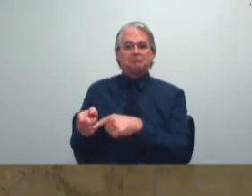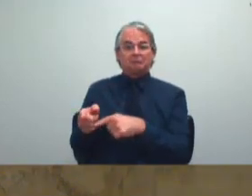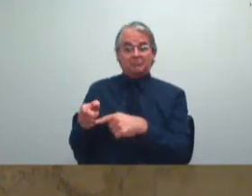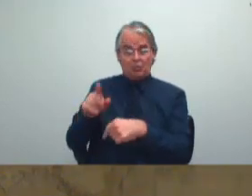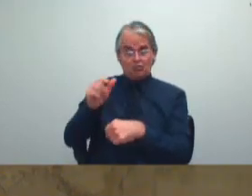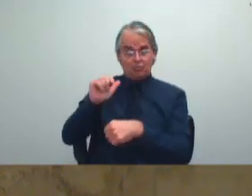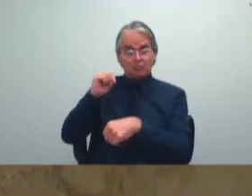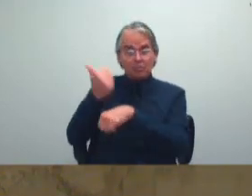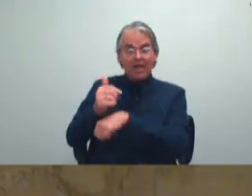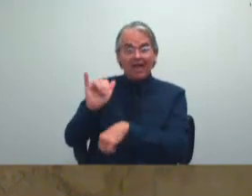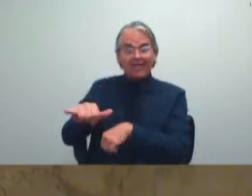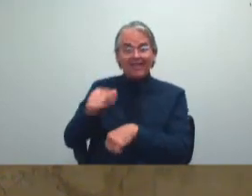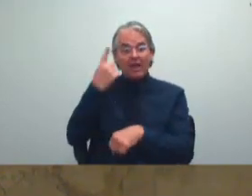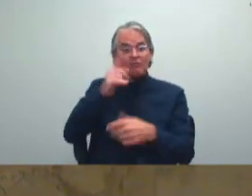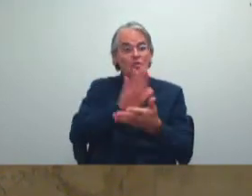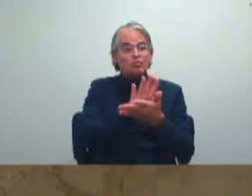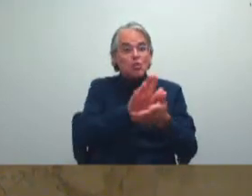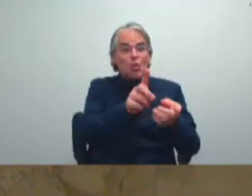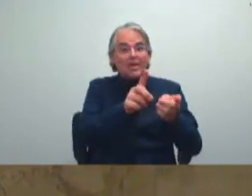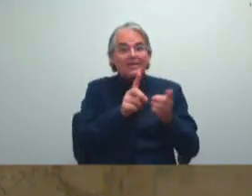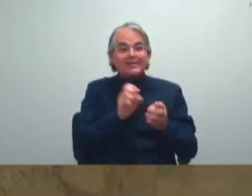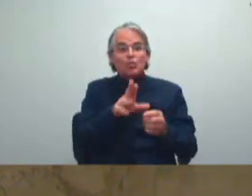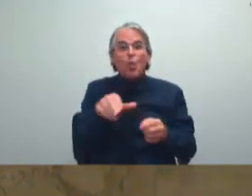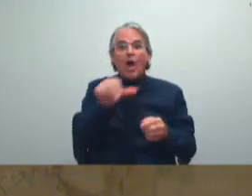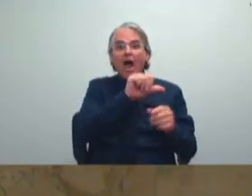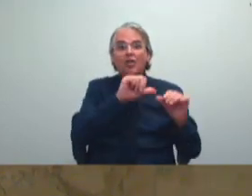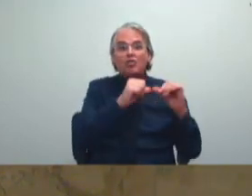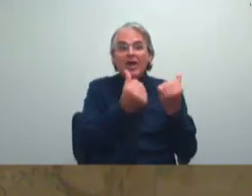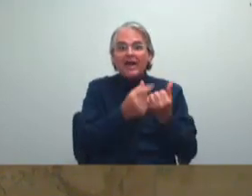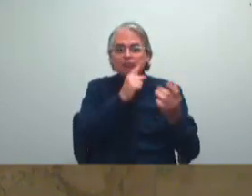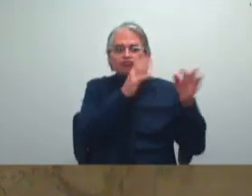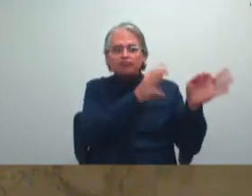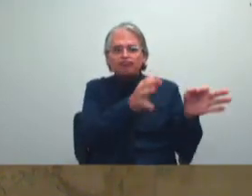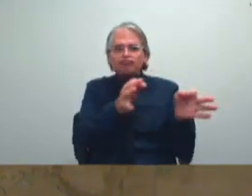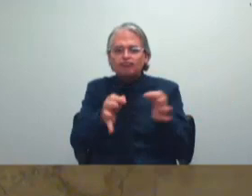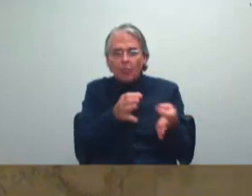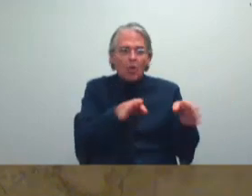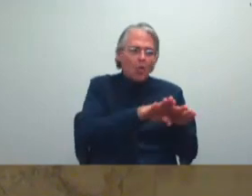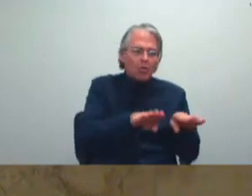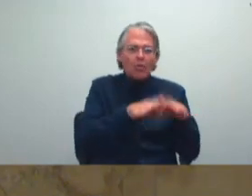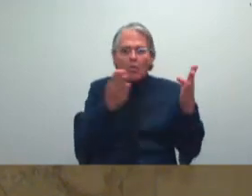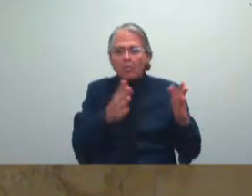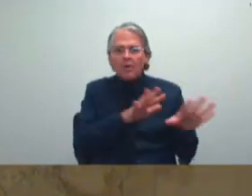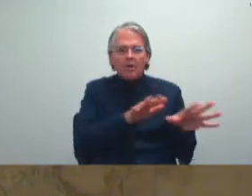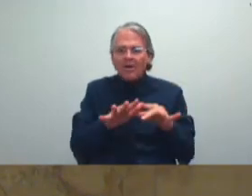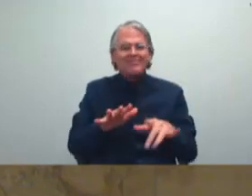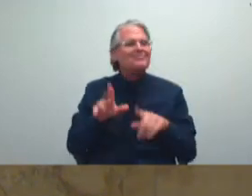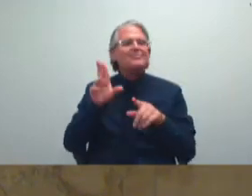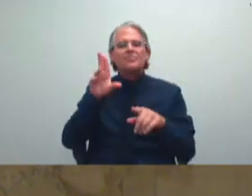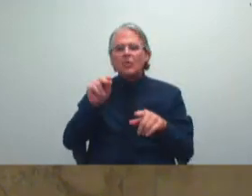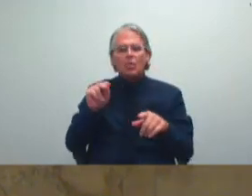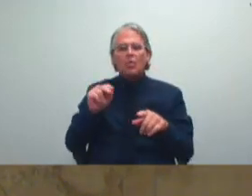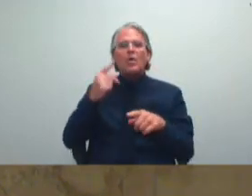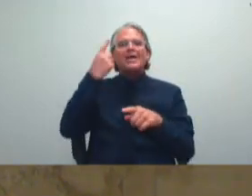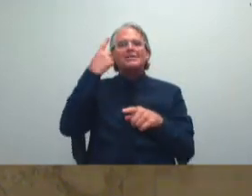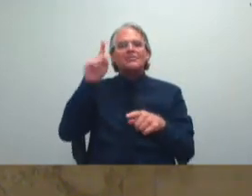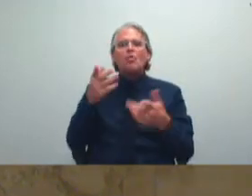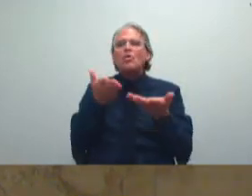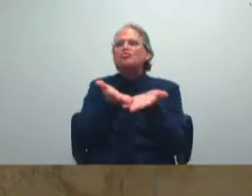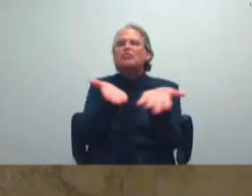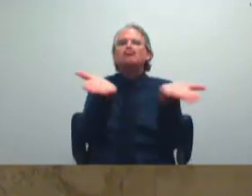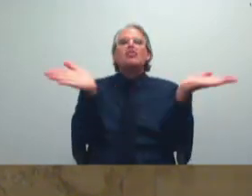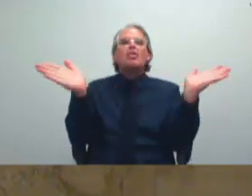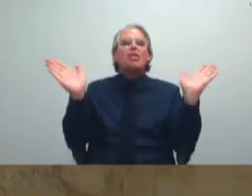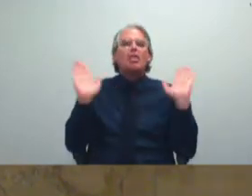to use as a shutdown model in any way. This is a community tool, truly a community tool for people to be able